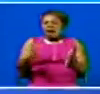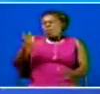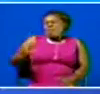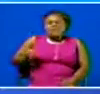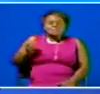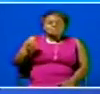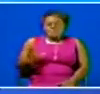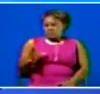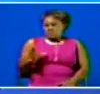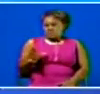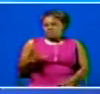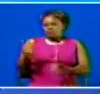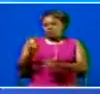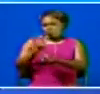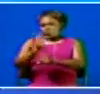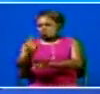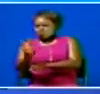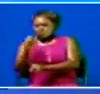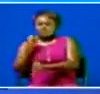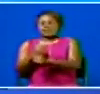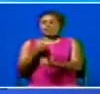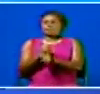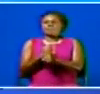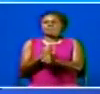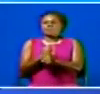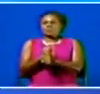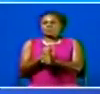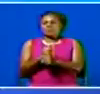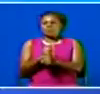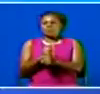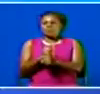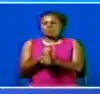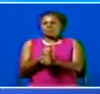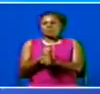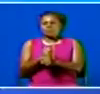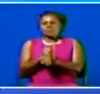it can be to look for a job, leave alone hassles of actually finding one.